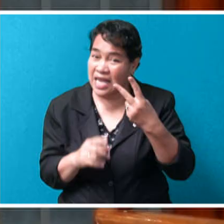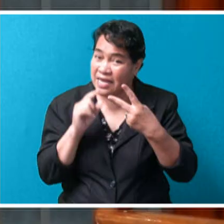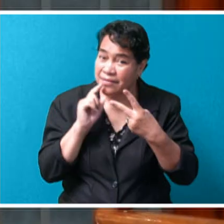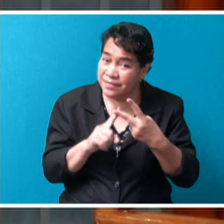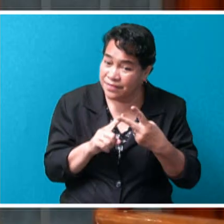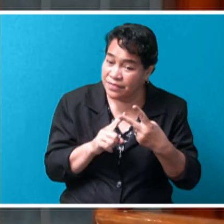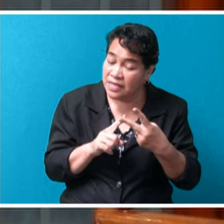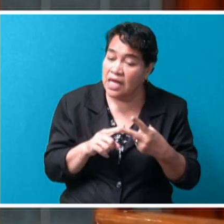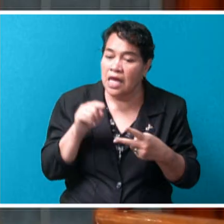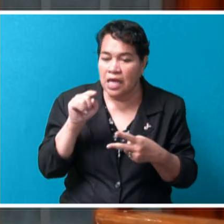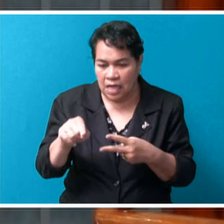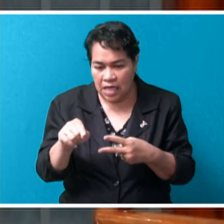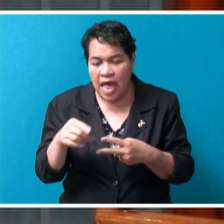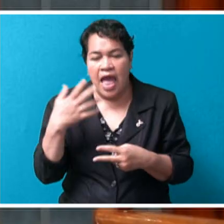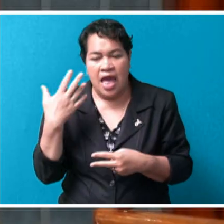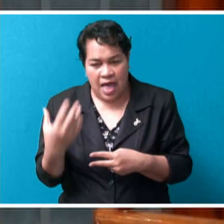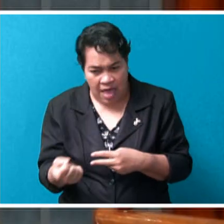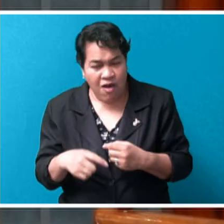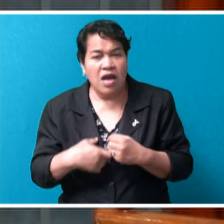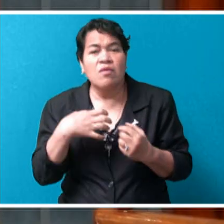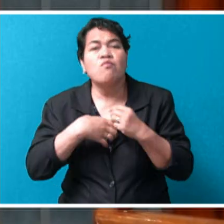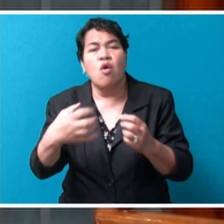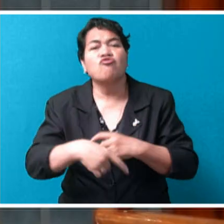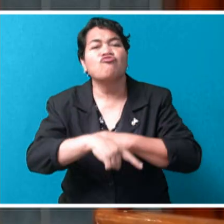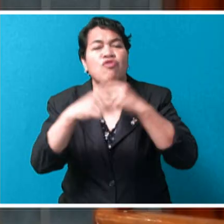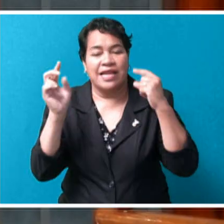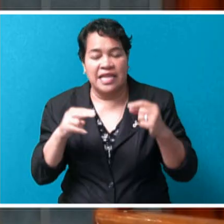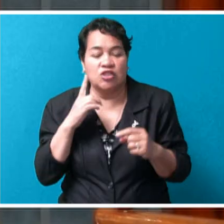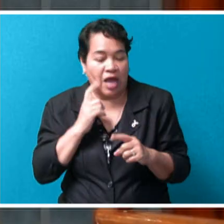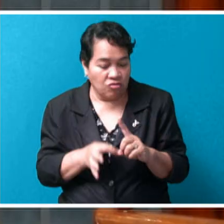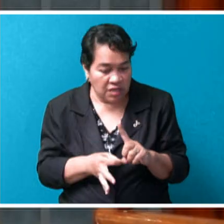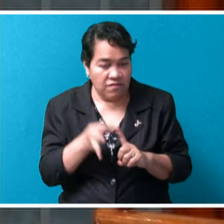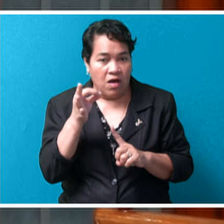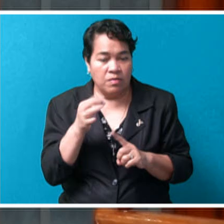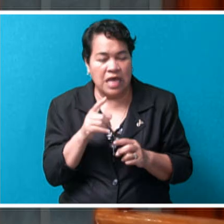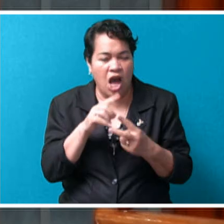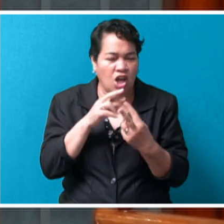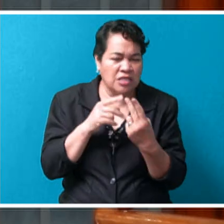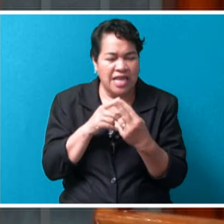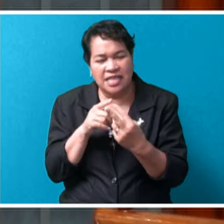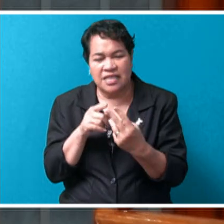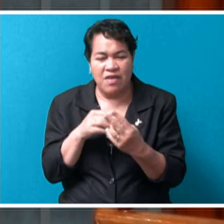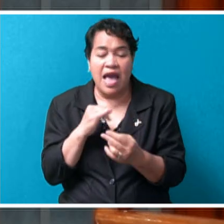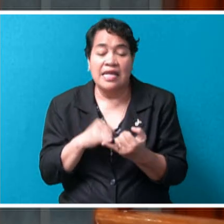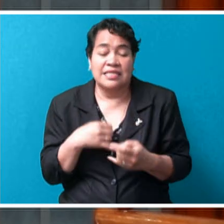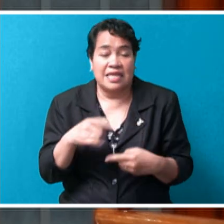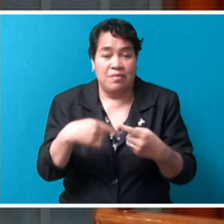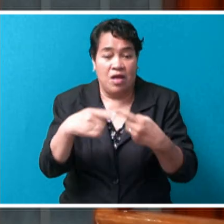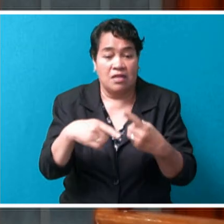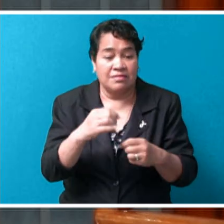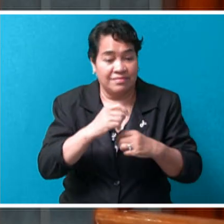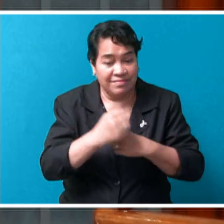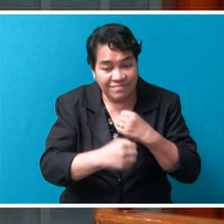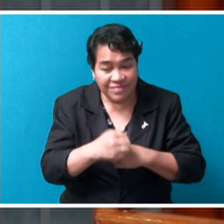there is even a greater need for us to develop alternative and sustainable financing mechanisms so